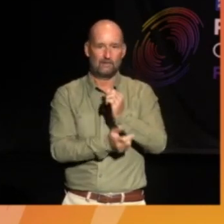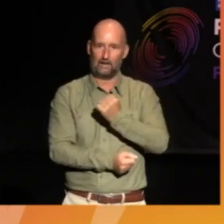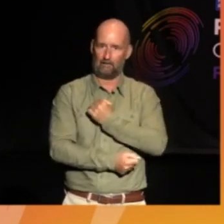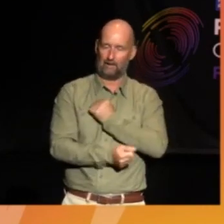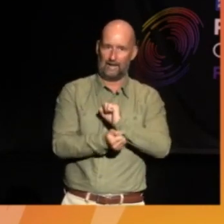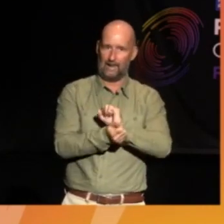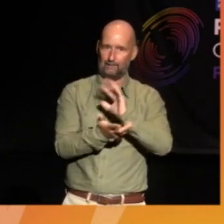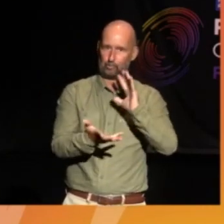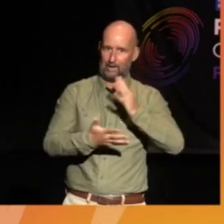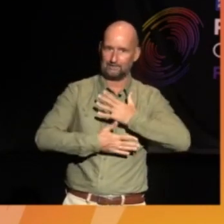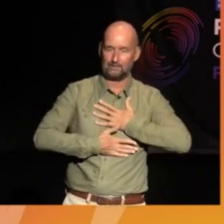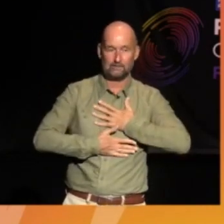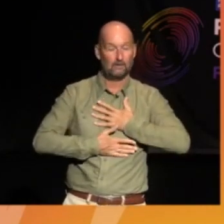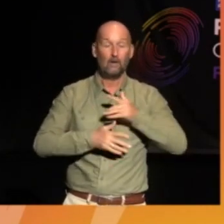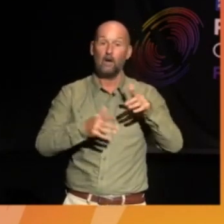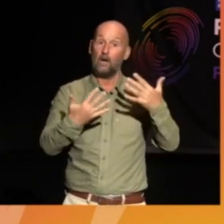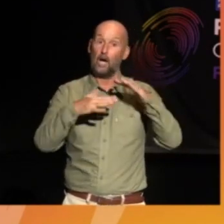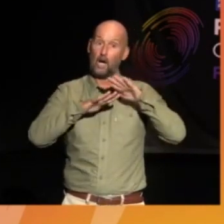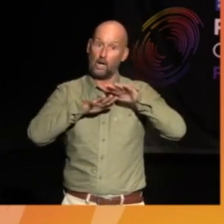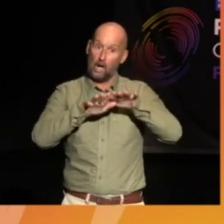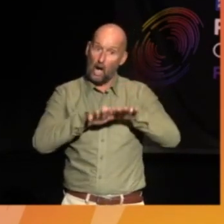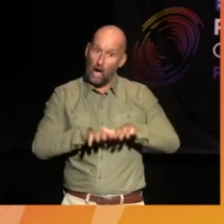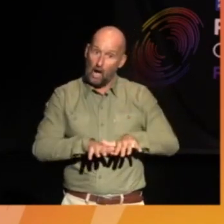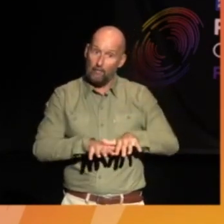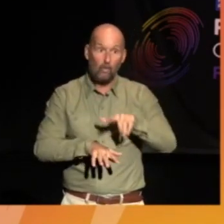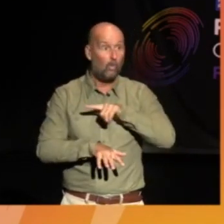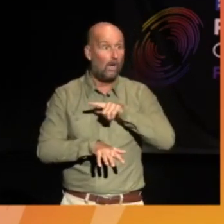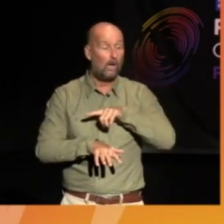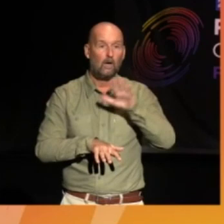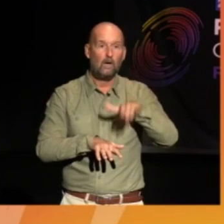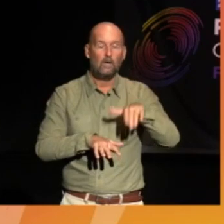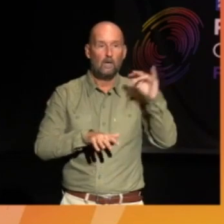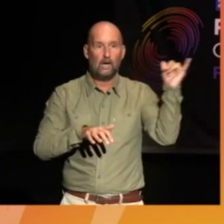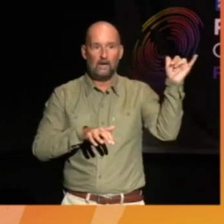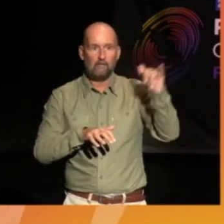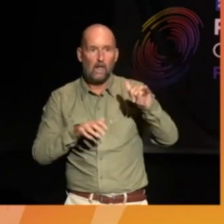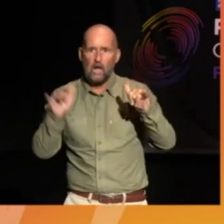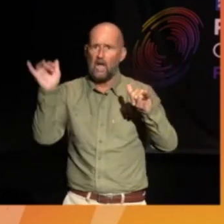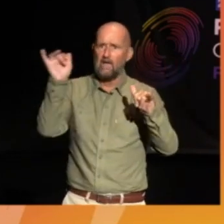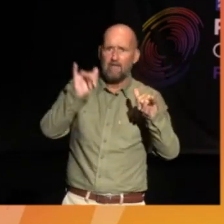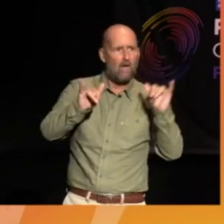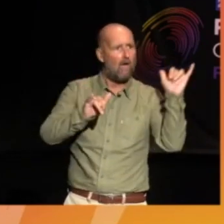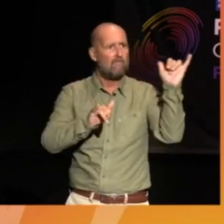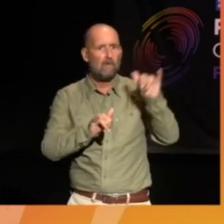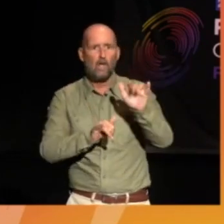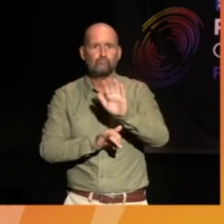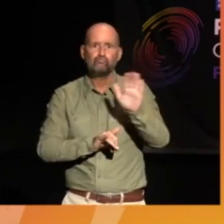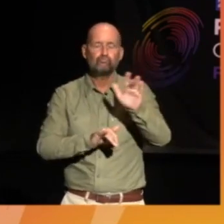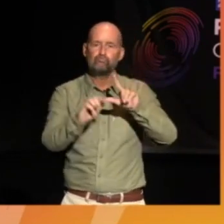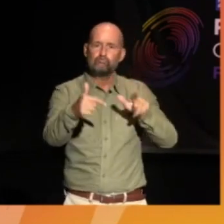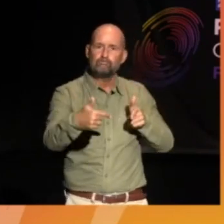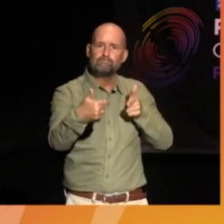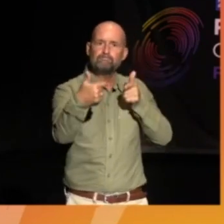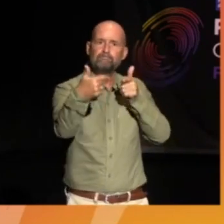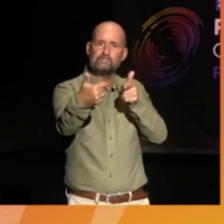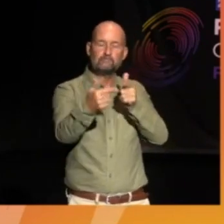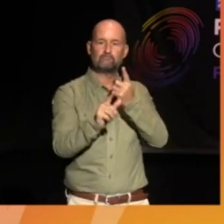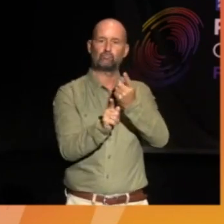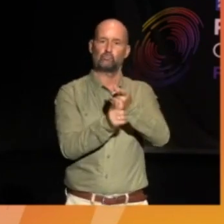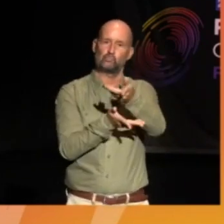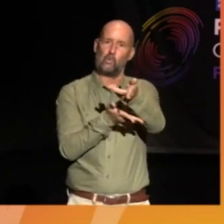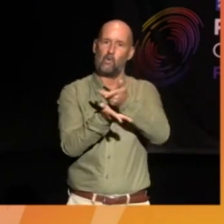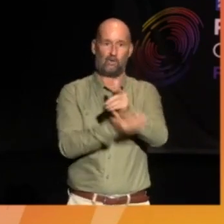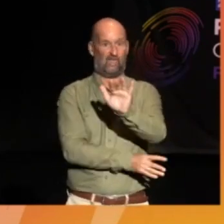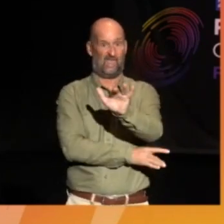and also calmed by the idea that we haven't got to fly people in all over the place. We can actually just talk to them, and there they are.